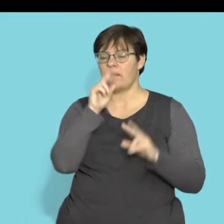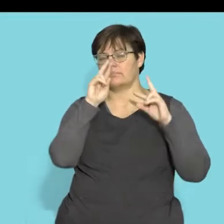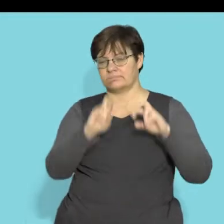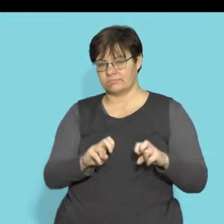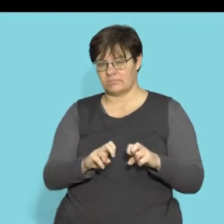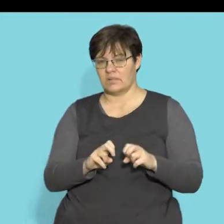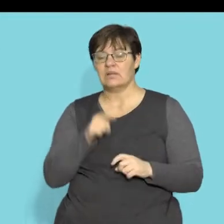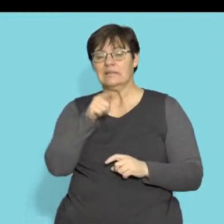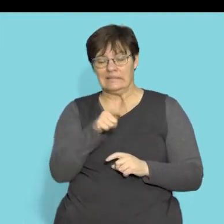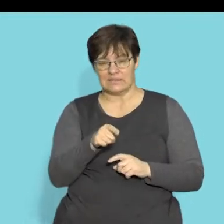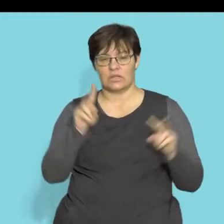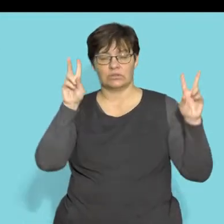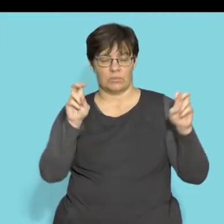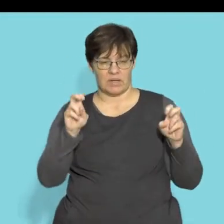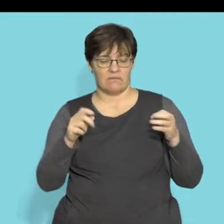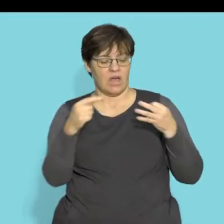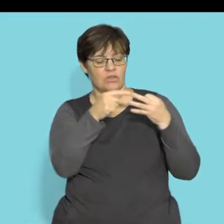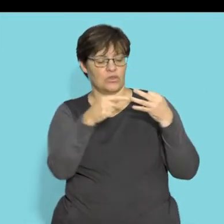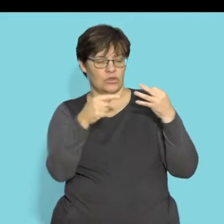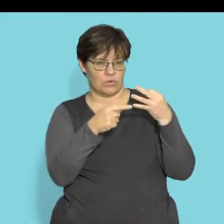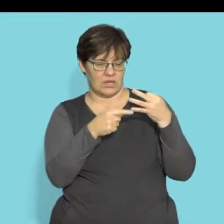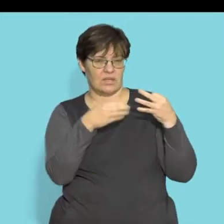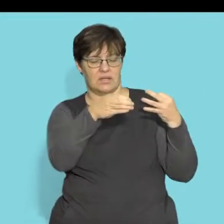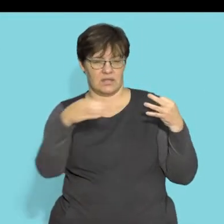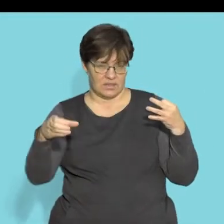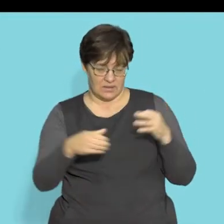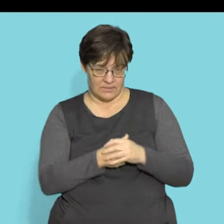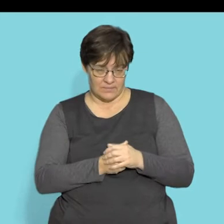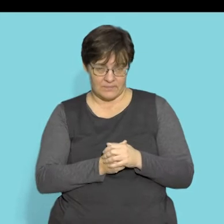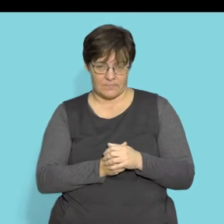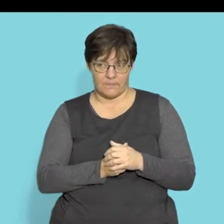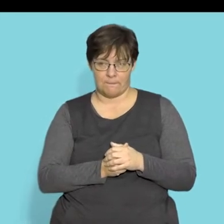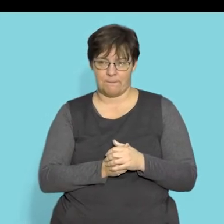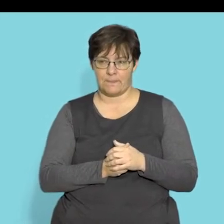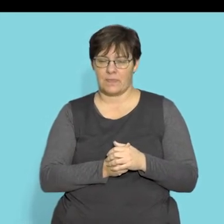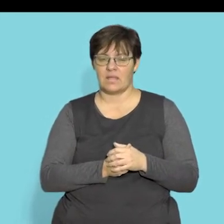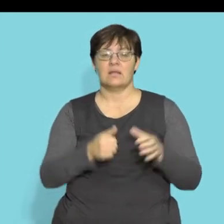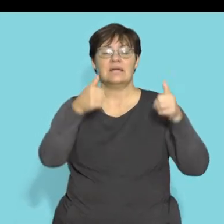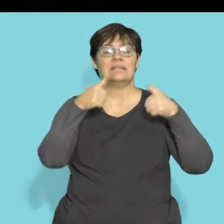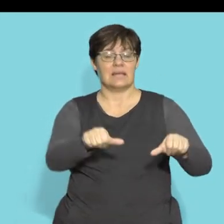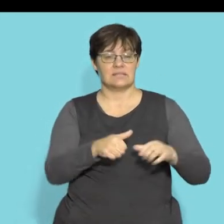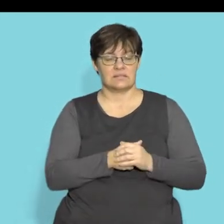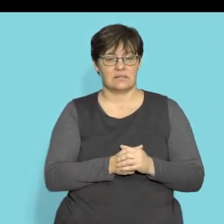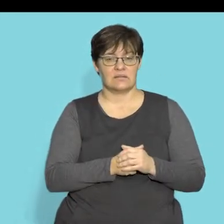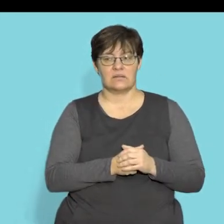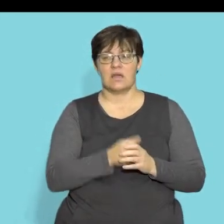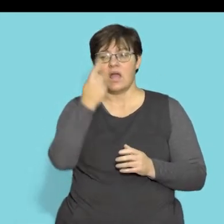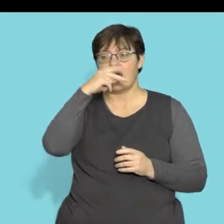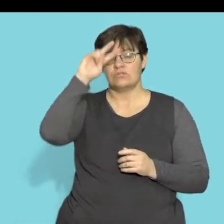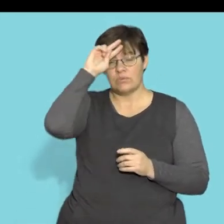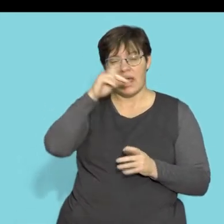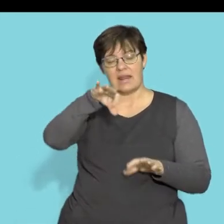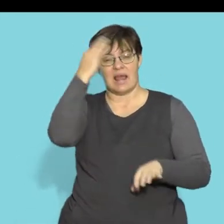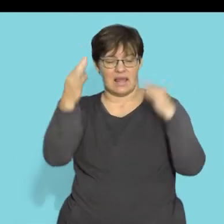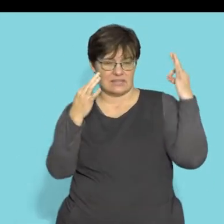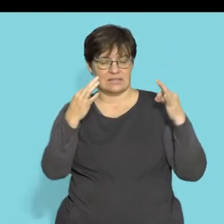we investigated that this topic had 3 different components to it. The next part would be interpret